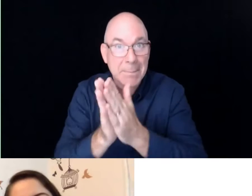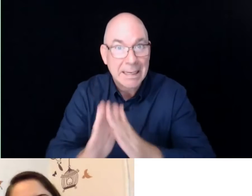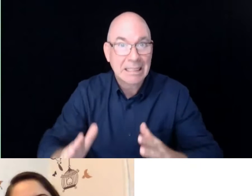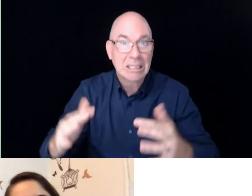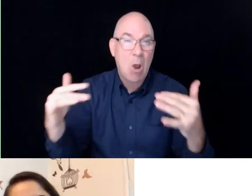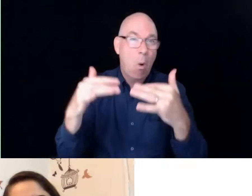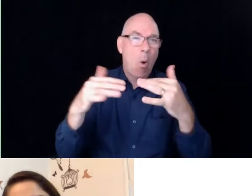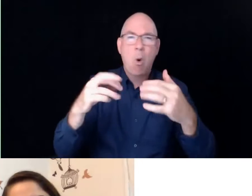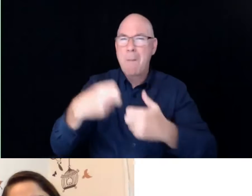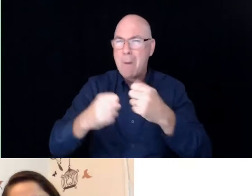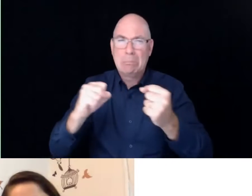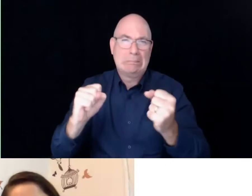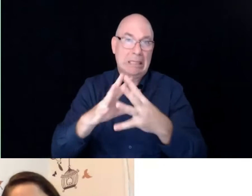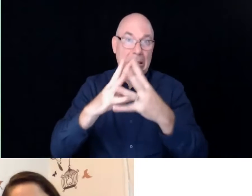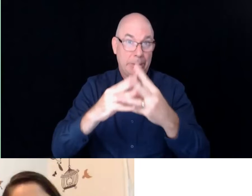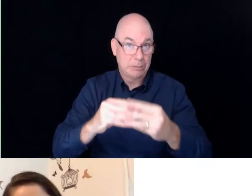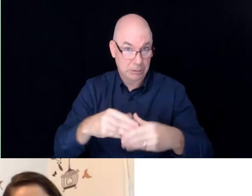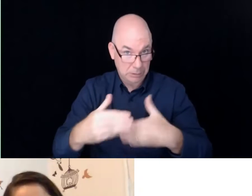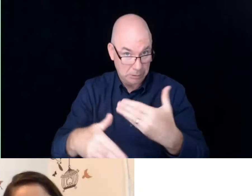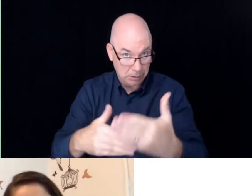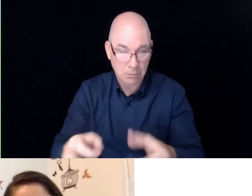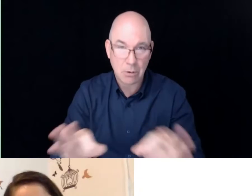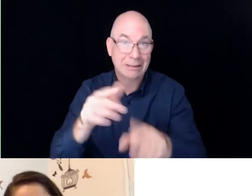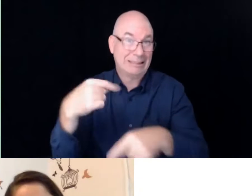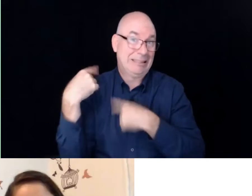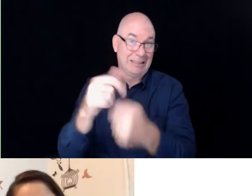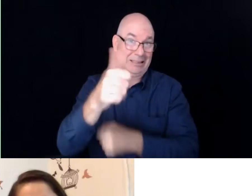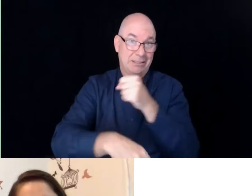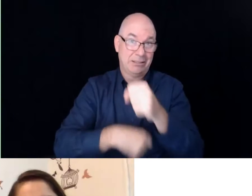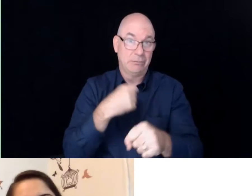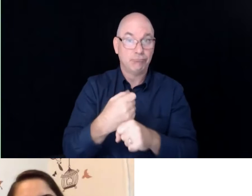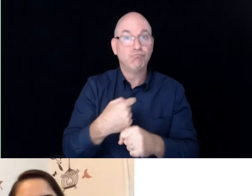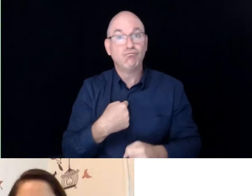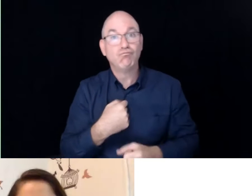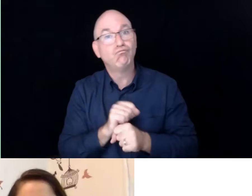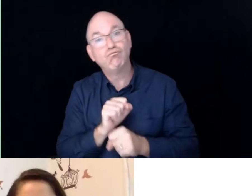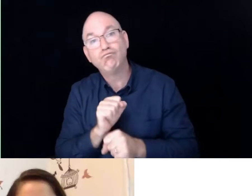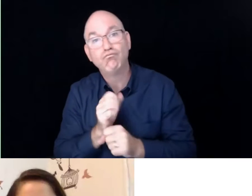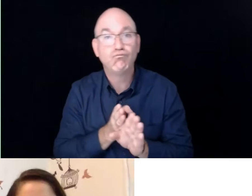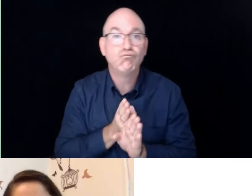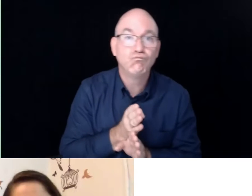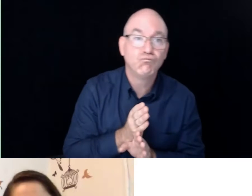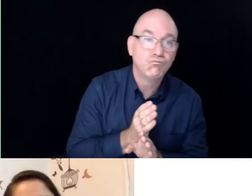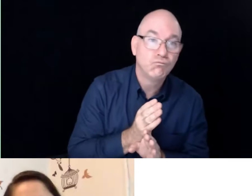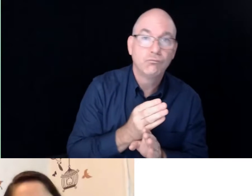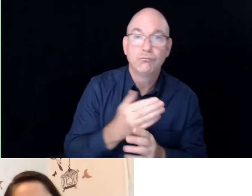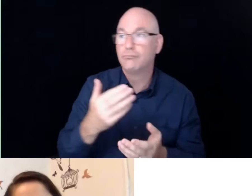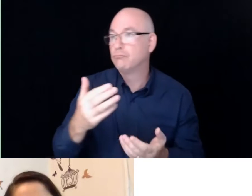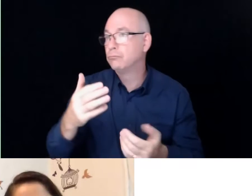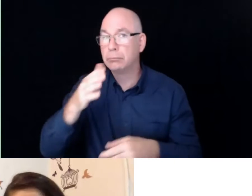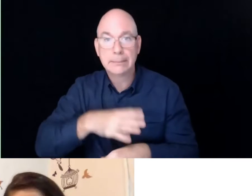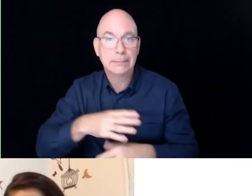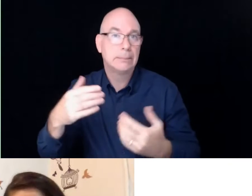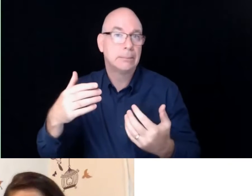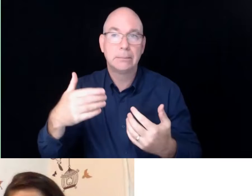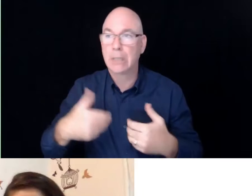work. So over the past decade, I've been practicing and doing this work closely with women and young people.